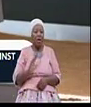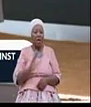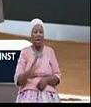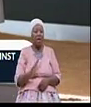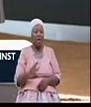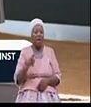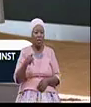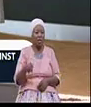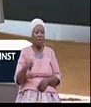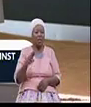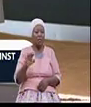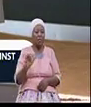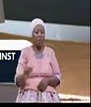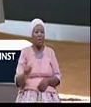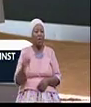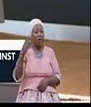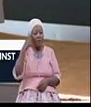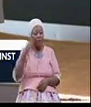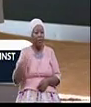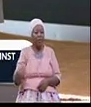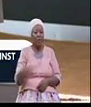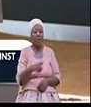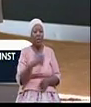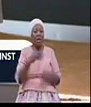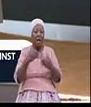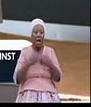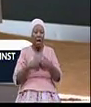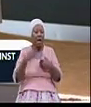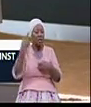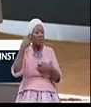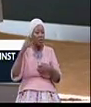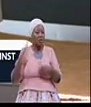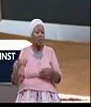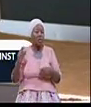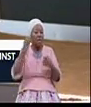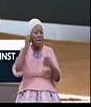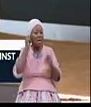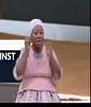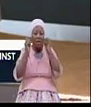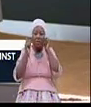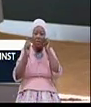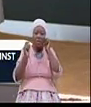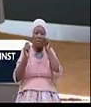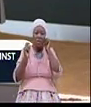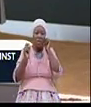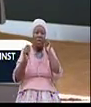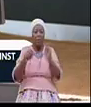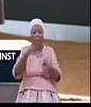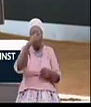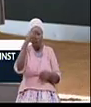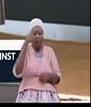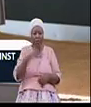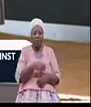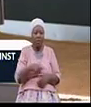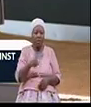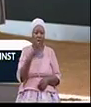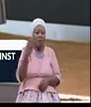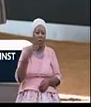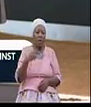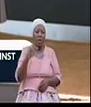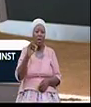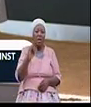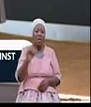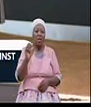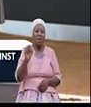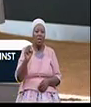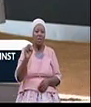they had golden earrings because they were Ishmaelites. Look at